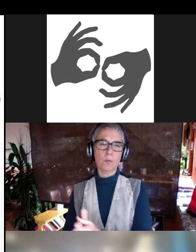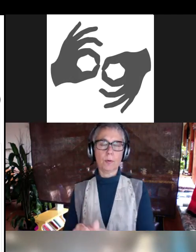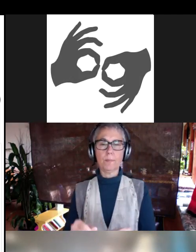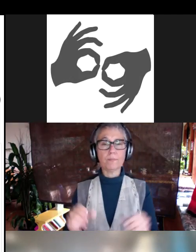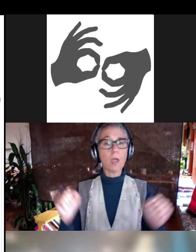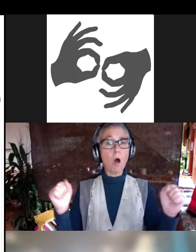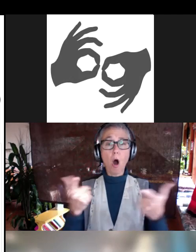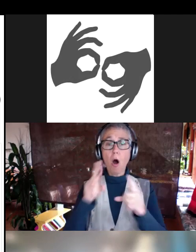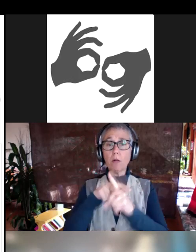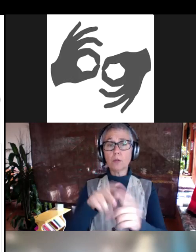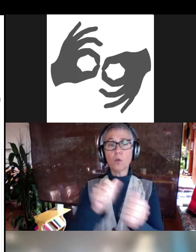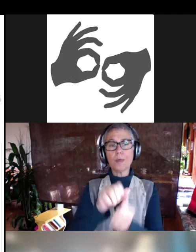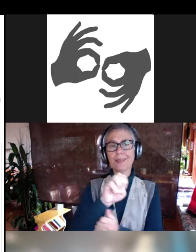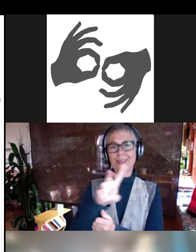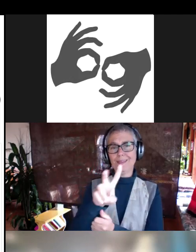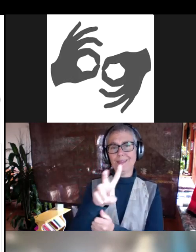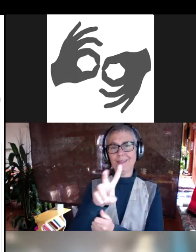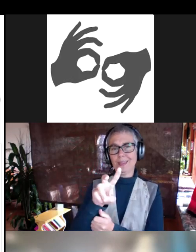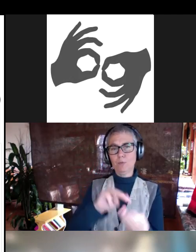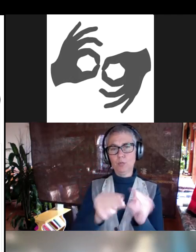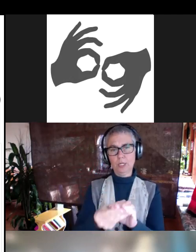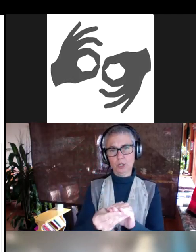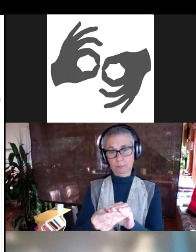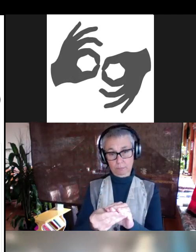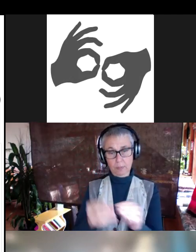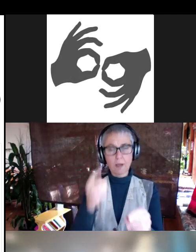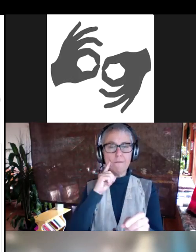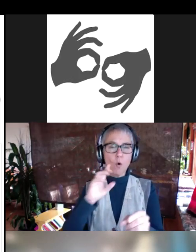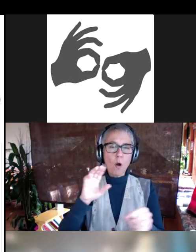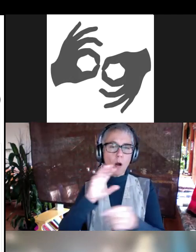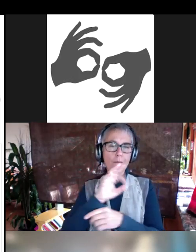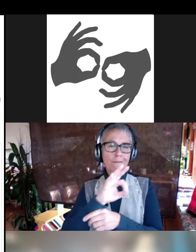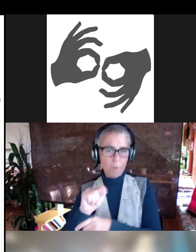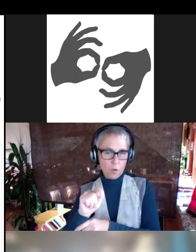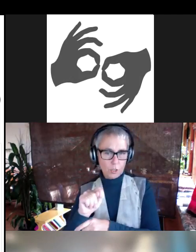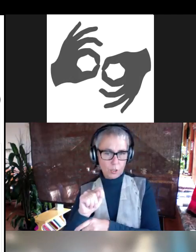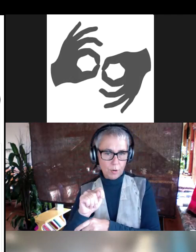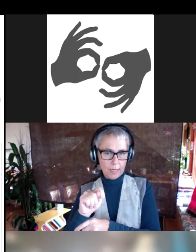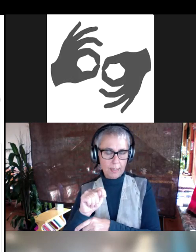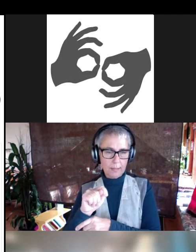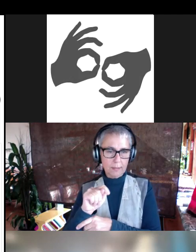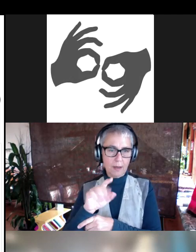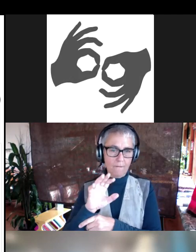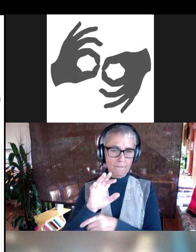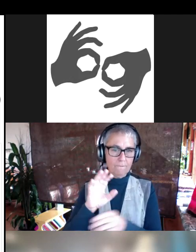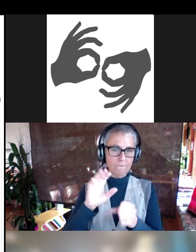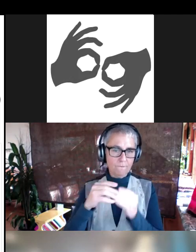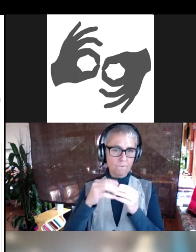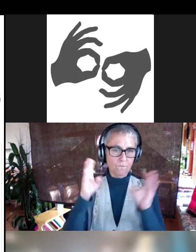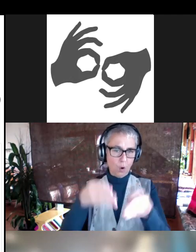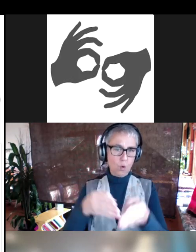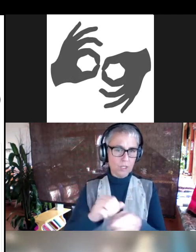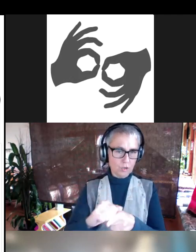So everything we're looking at in here was using EV mutation for focused training data. And what we have in these different groups